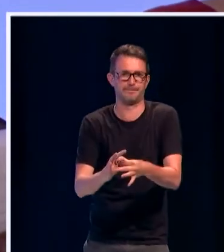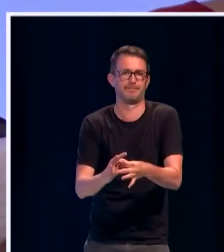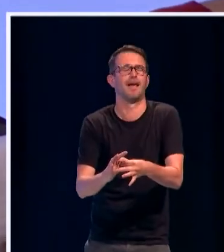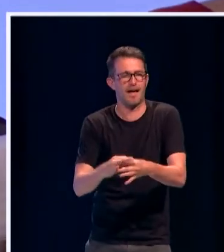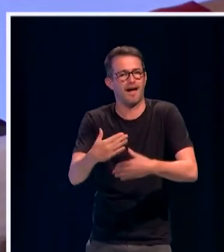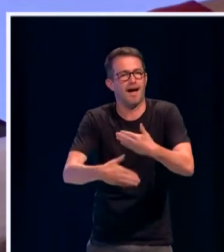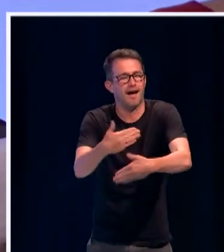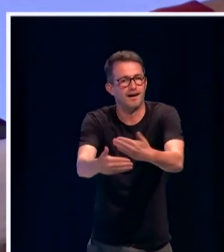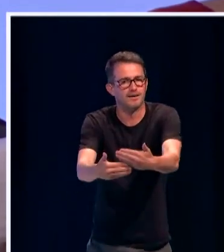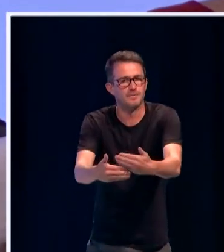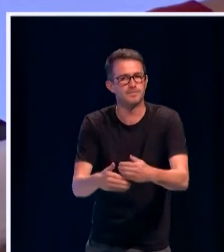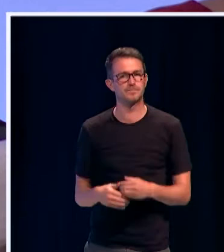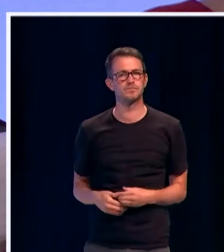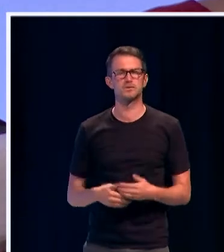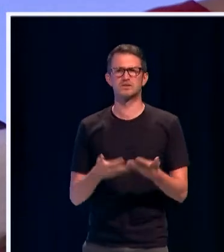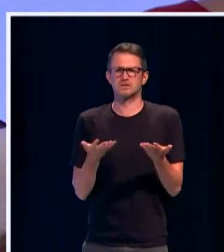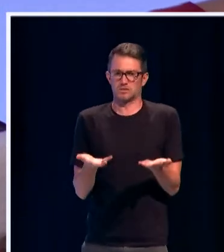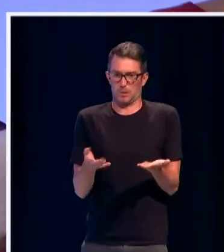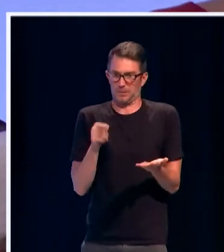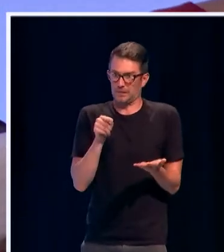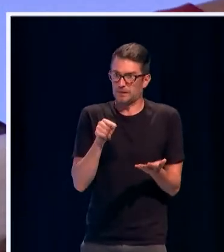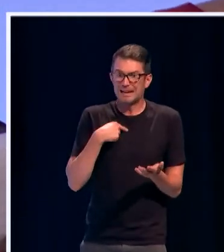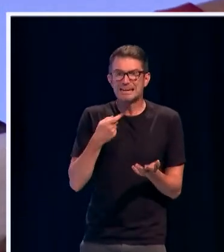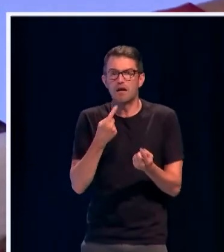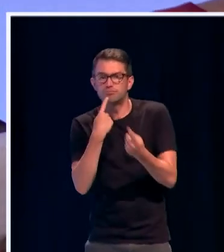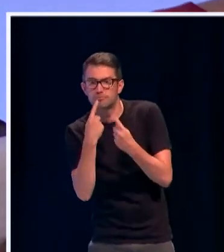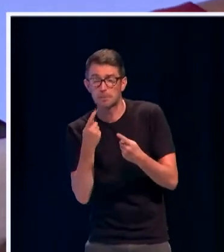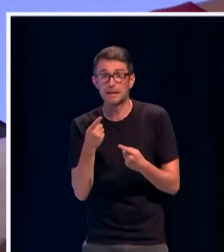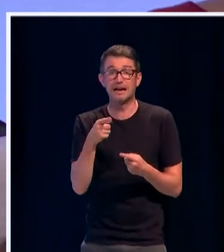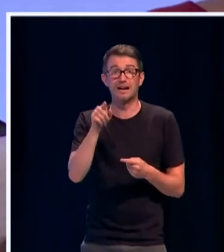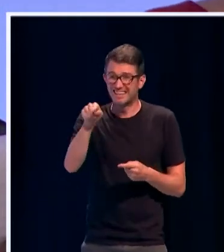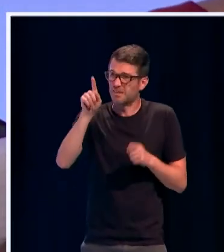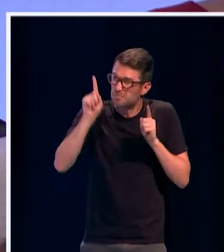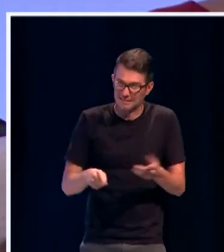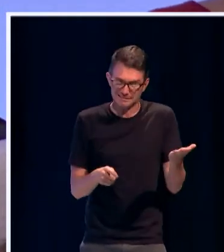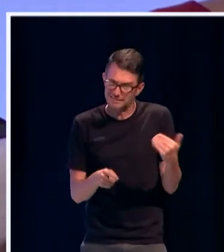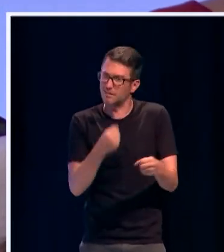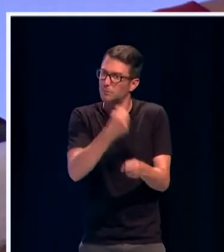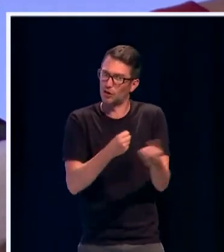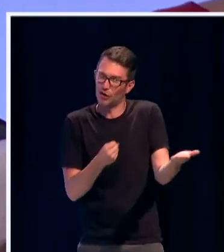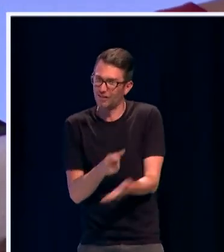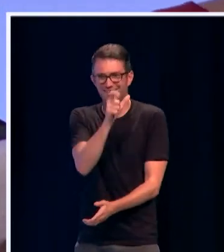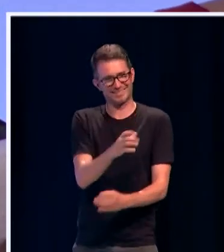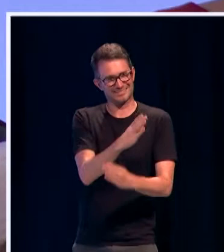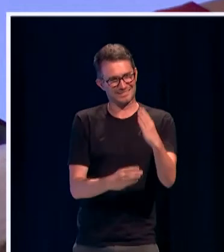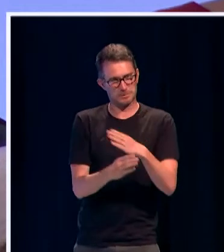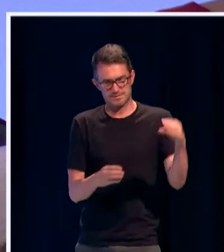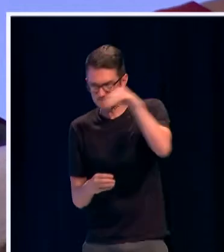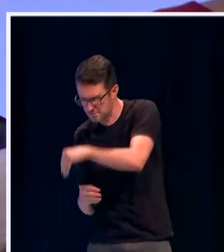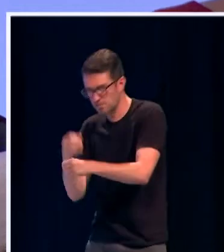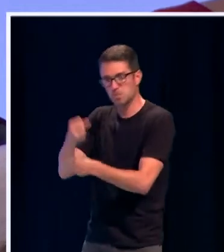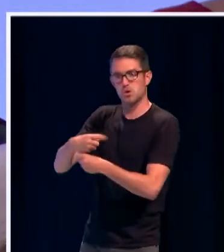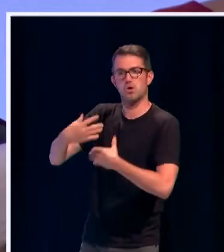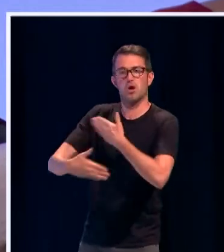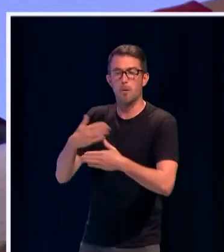to hire persons with disabilities and apply their unique competences